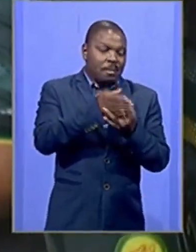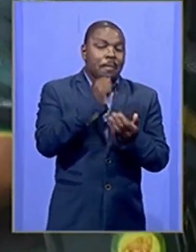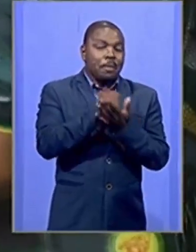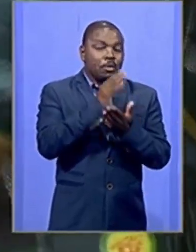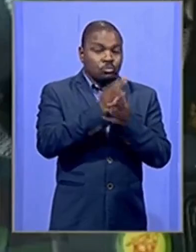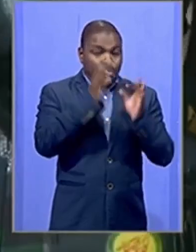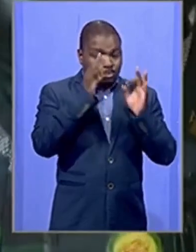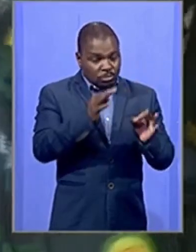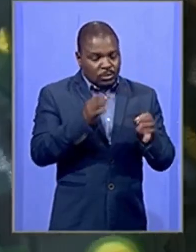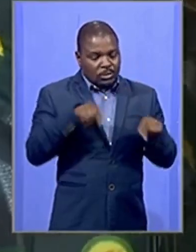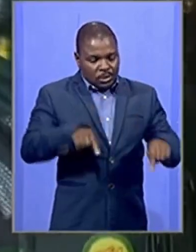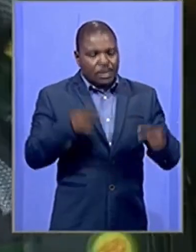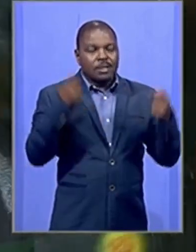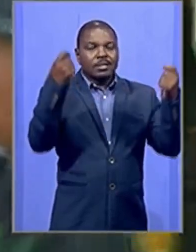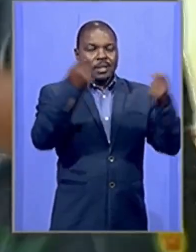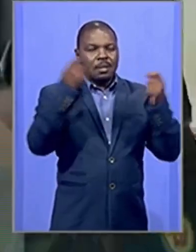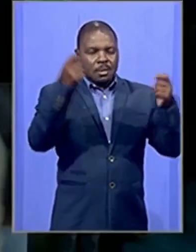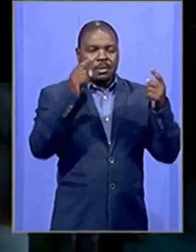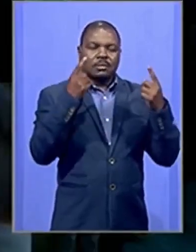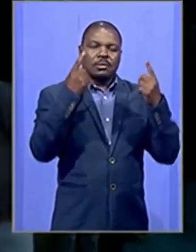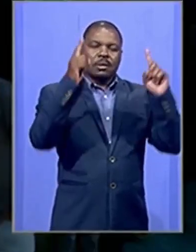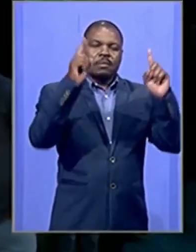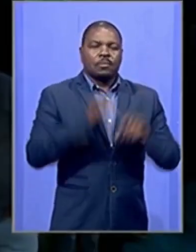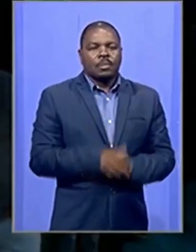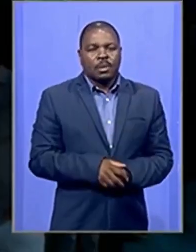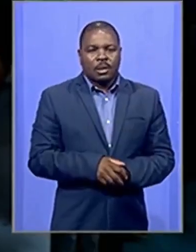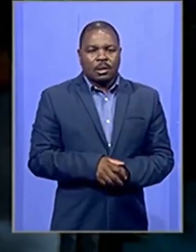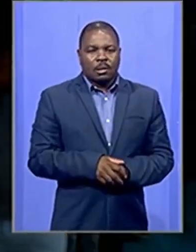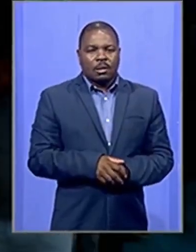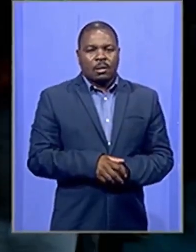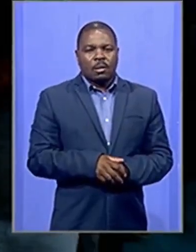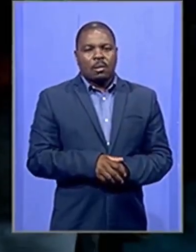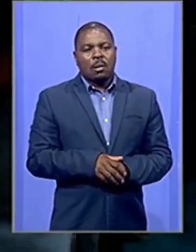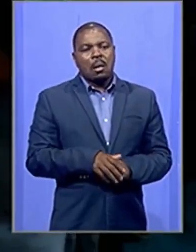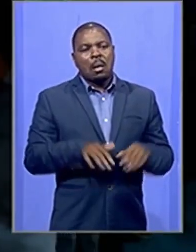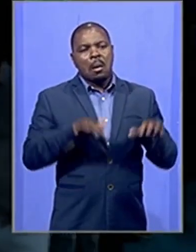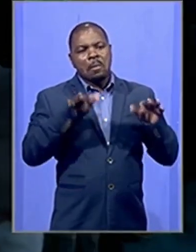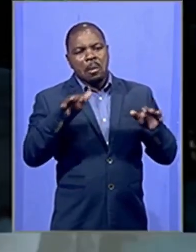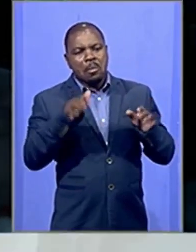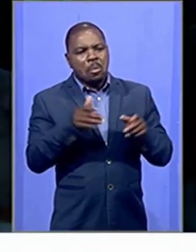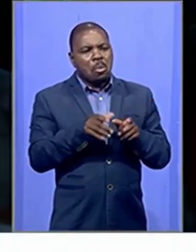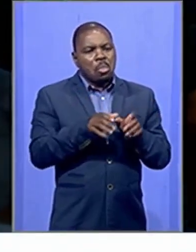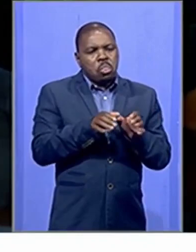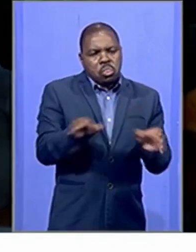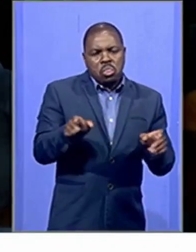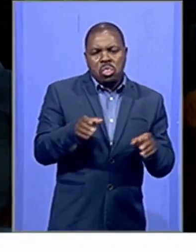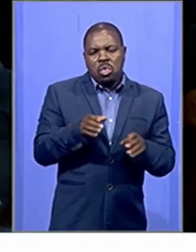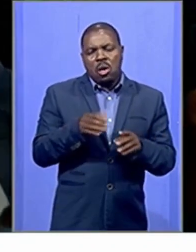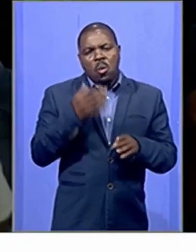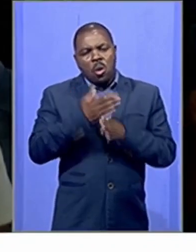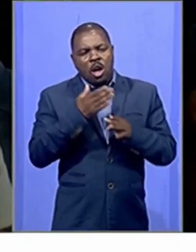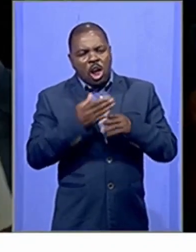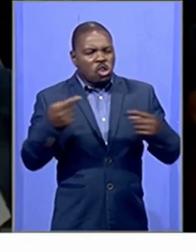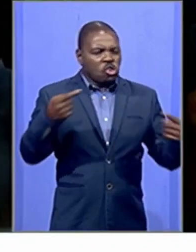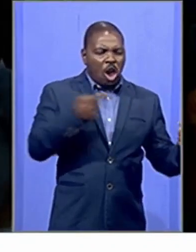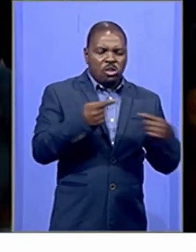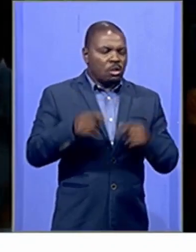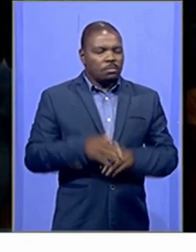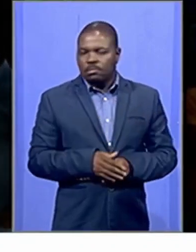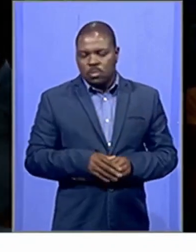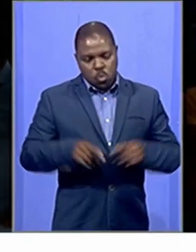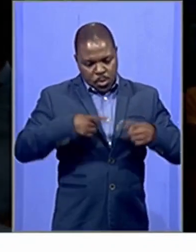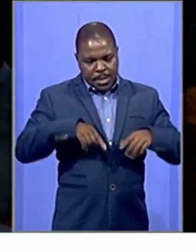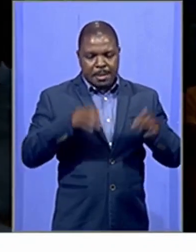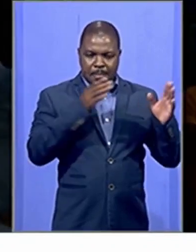gore mokete kwa lenyaga e ba wa katlego. Ha hona motho a hulelang thoko tukisetsong tsa mokete ona o